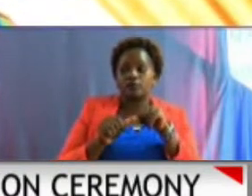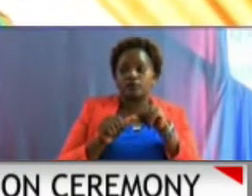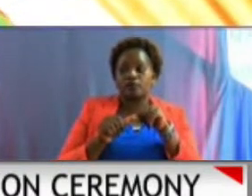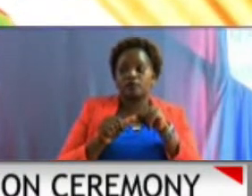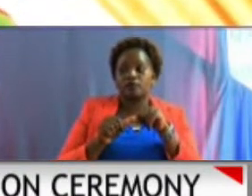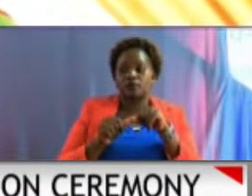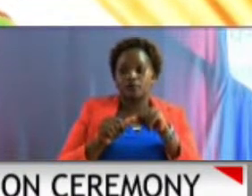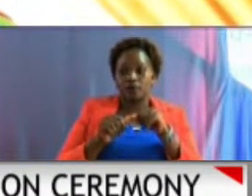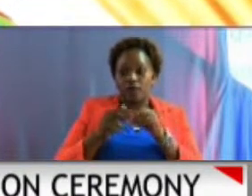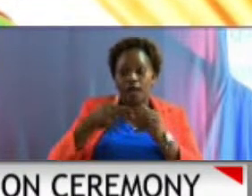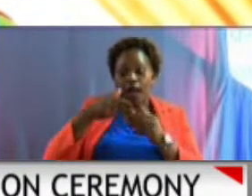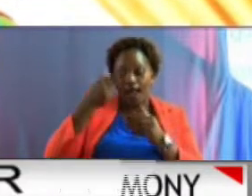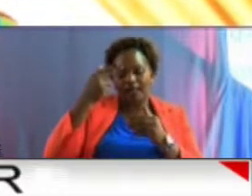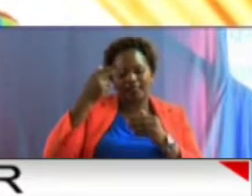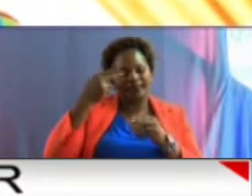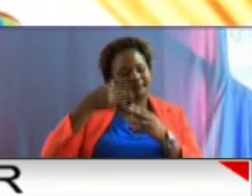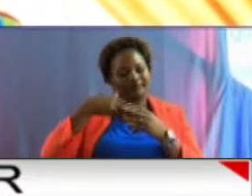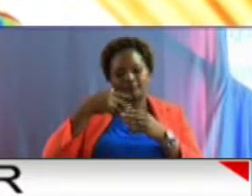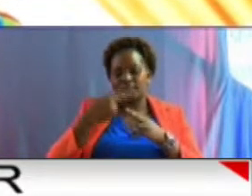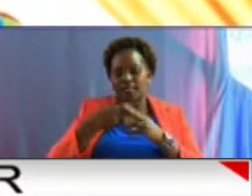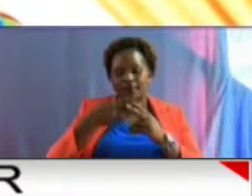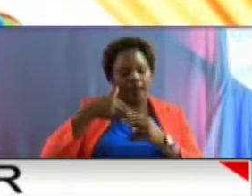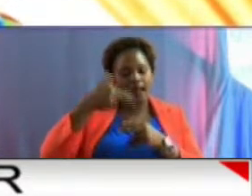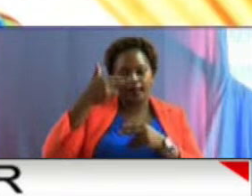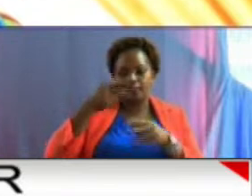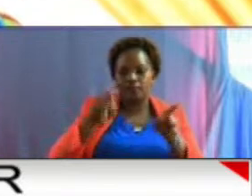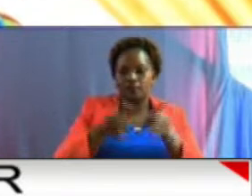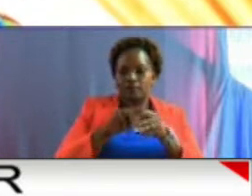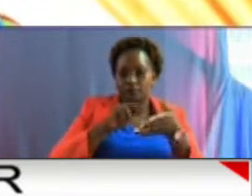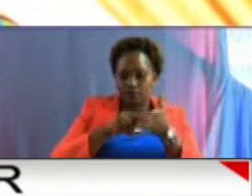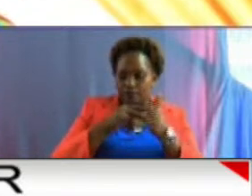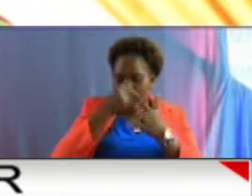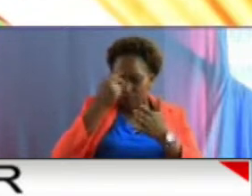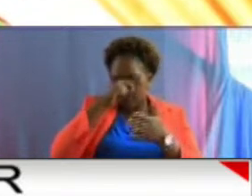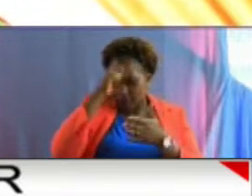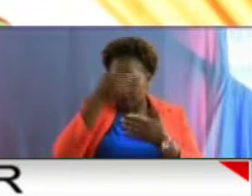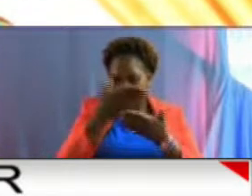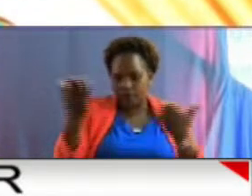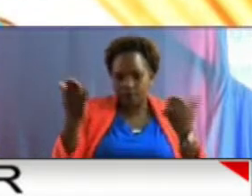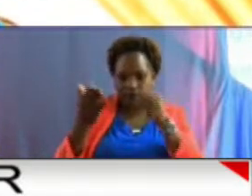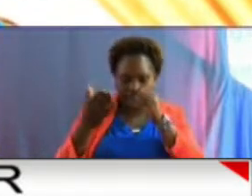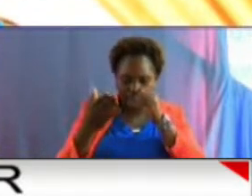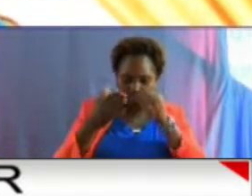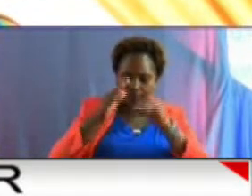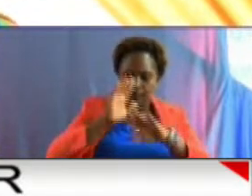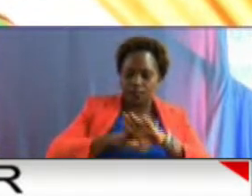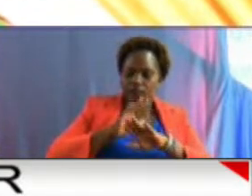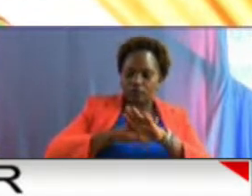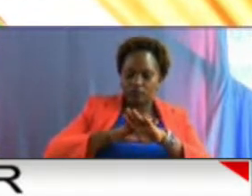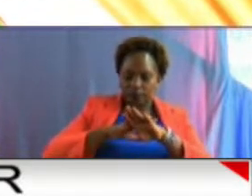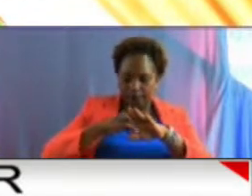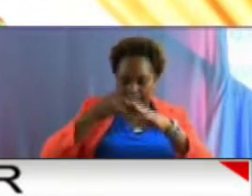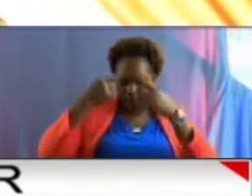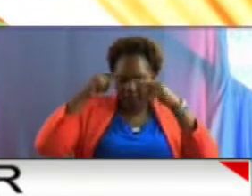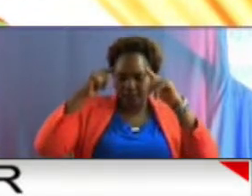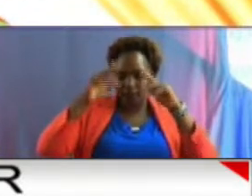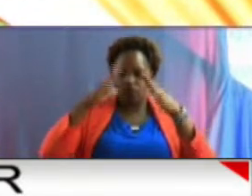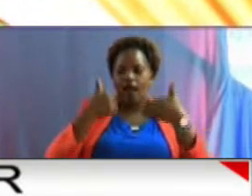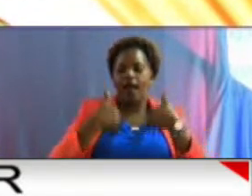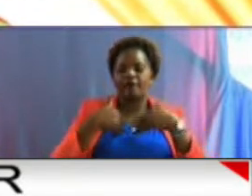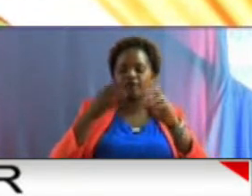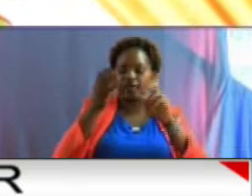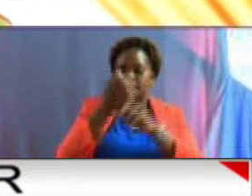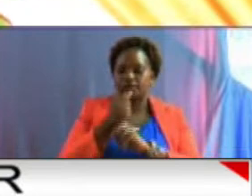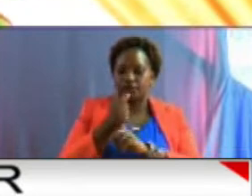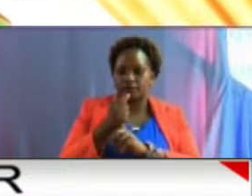rated highly, and it is because of you. It is because of the good performance that we are